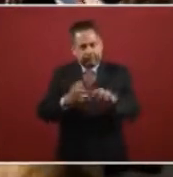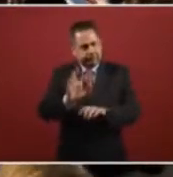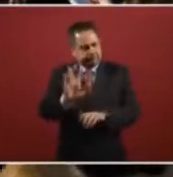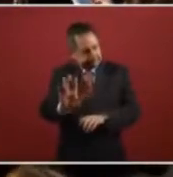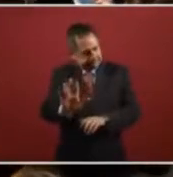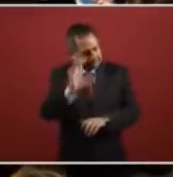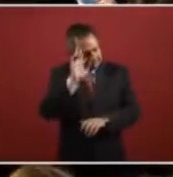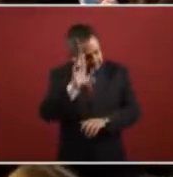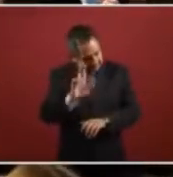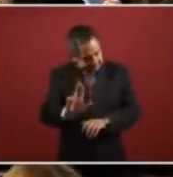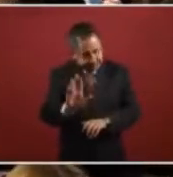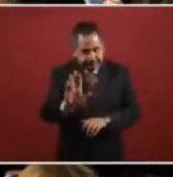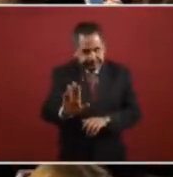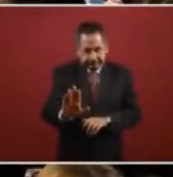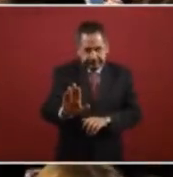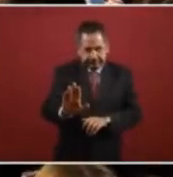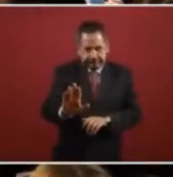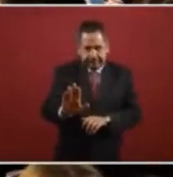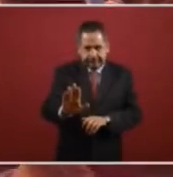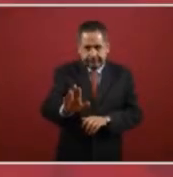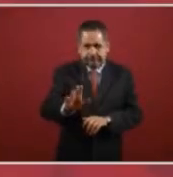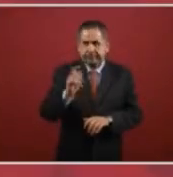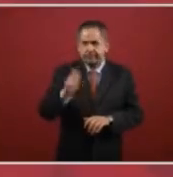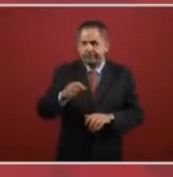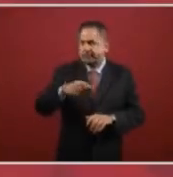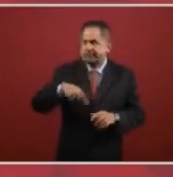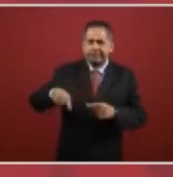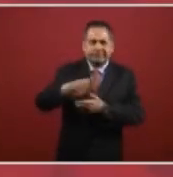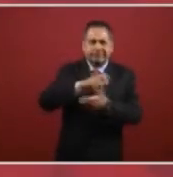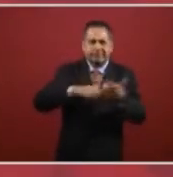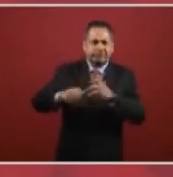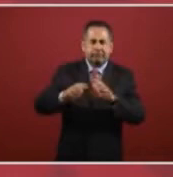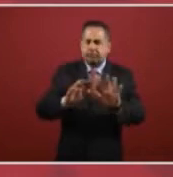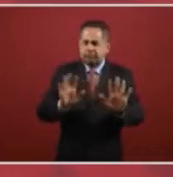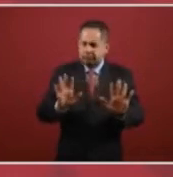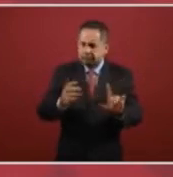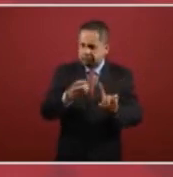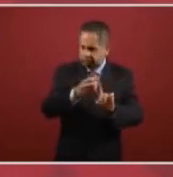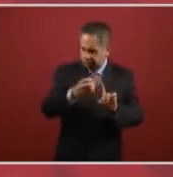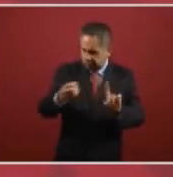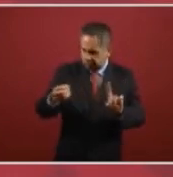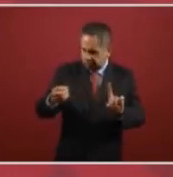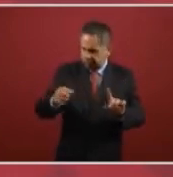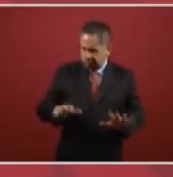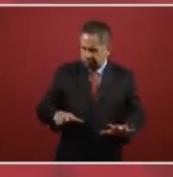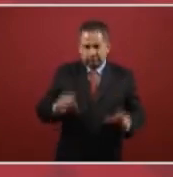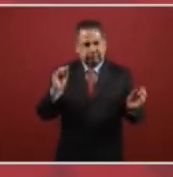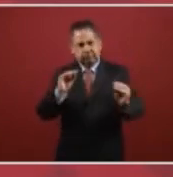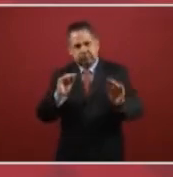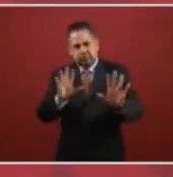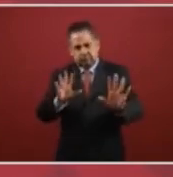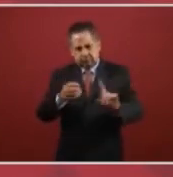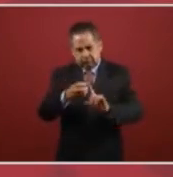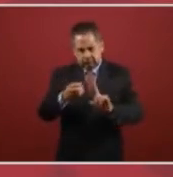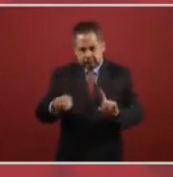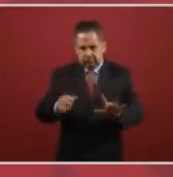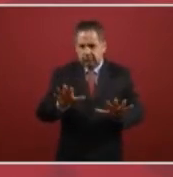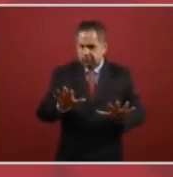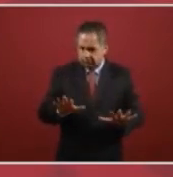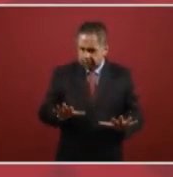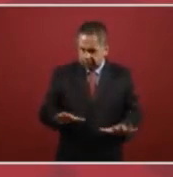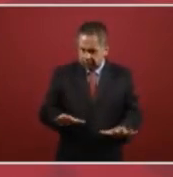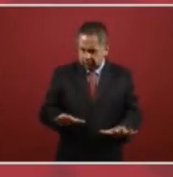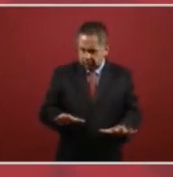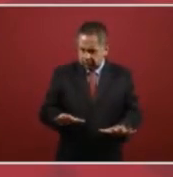we have to maintain order. You need to make sure that whoever's turn it is to speak, otherwise it becomes a